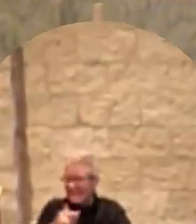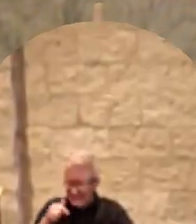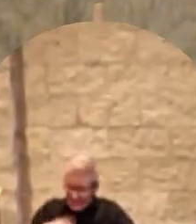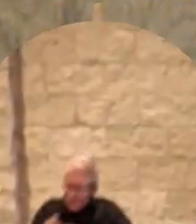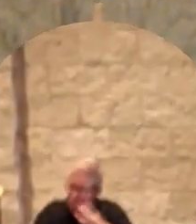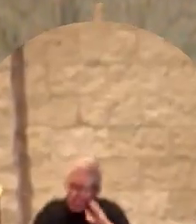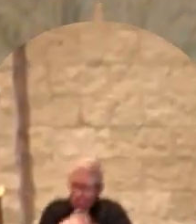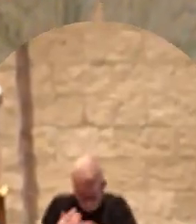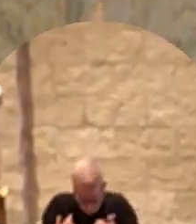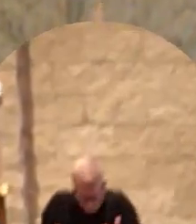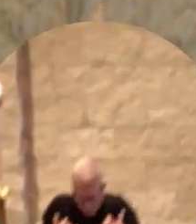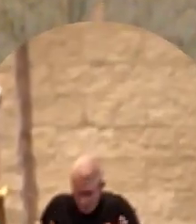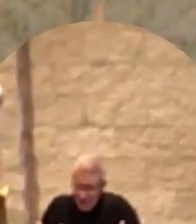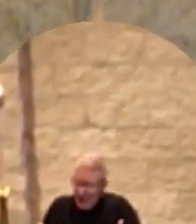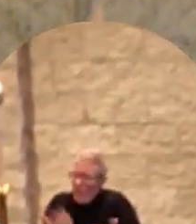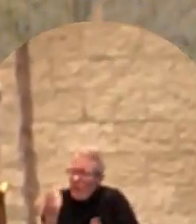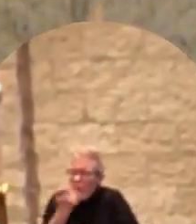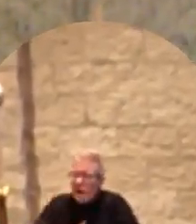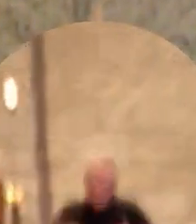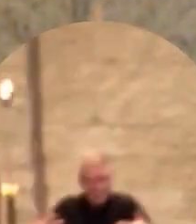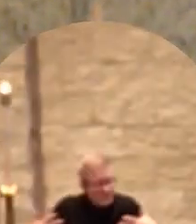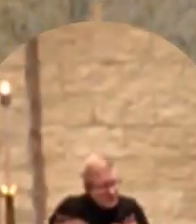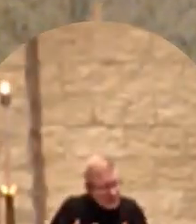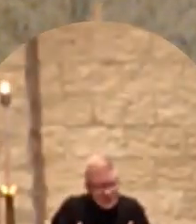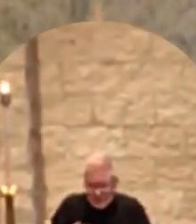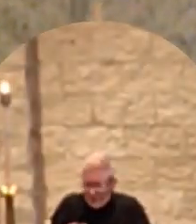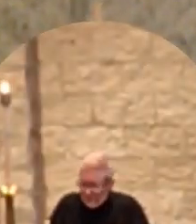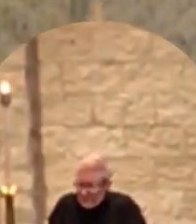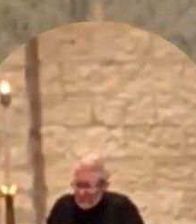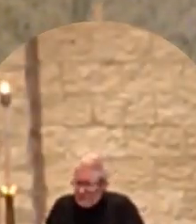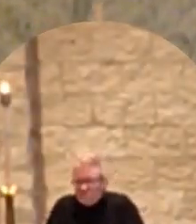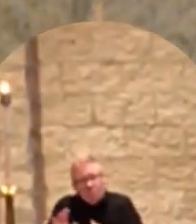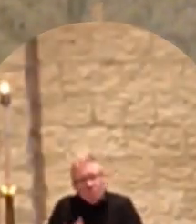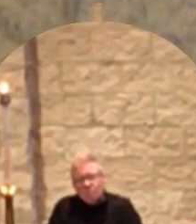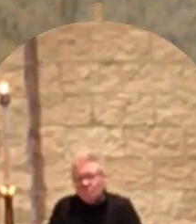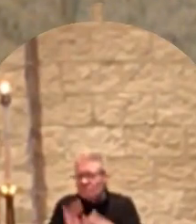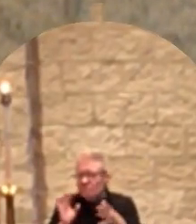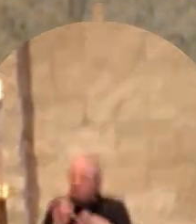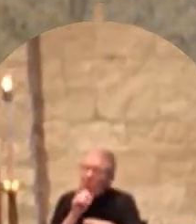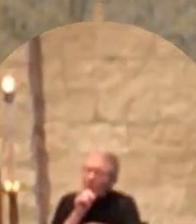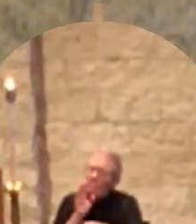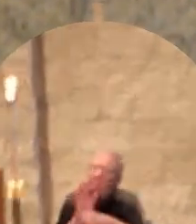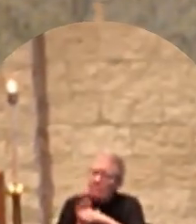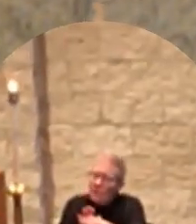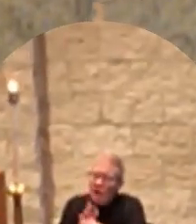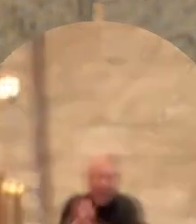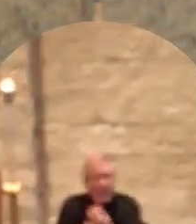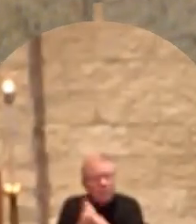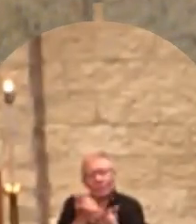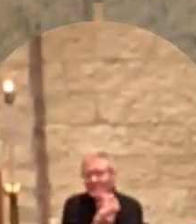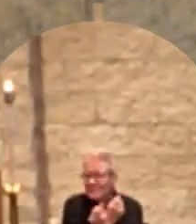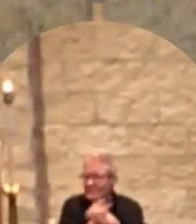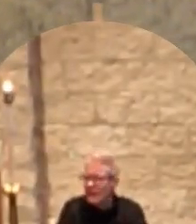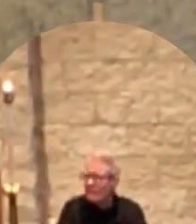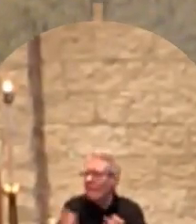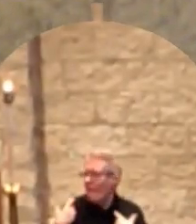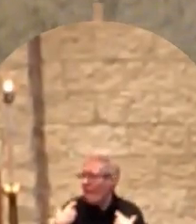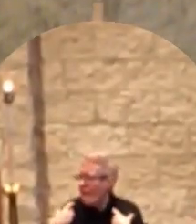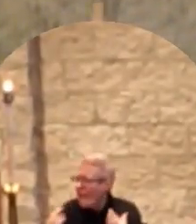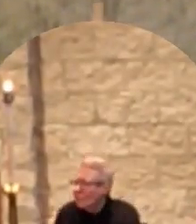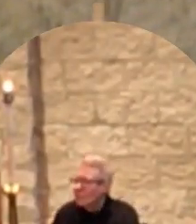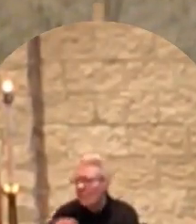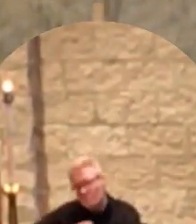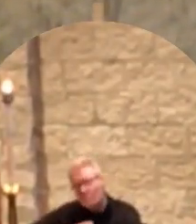go of any fears or anxieties, and we affirm that all are safe and healthy and